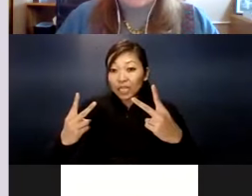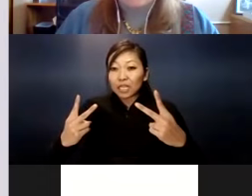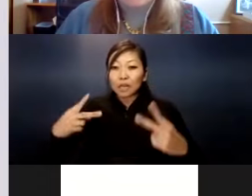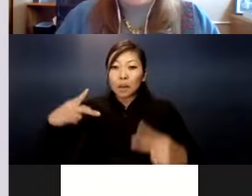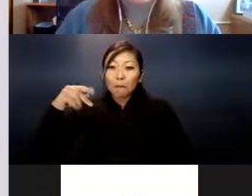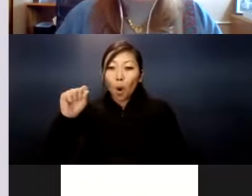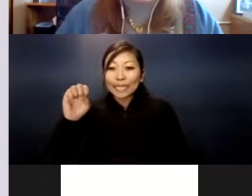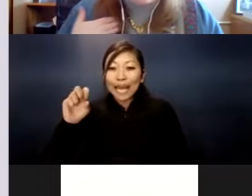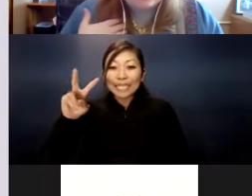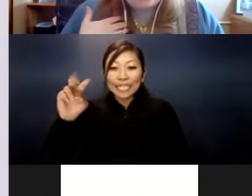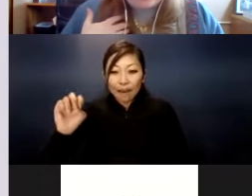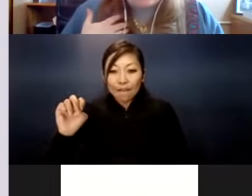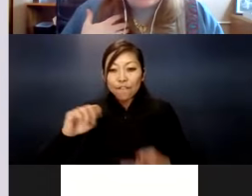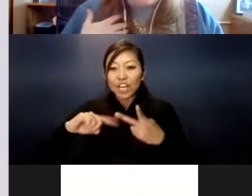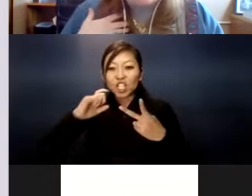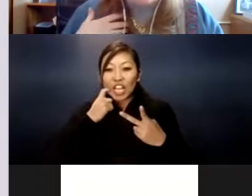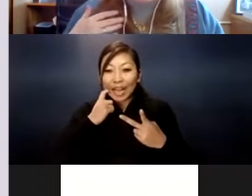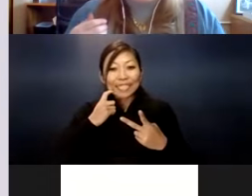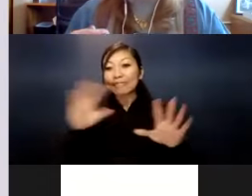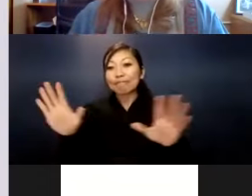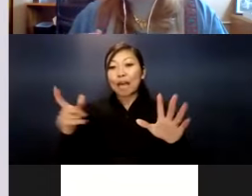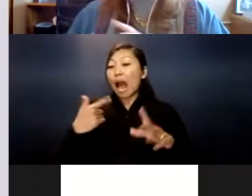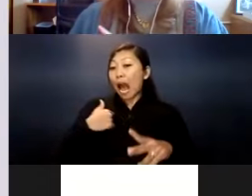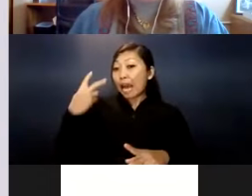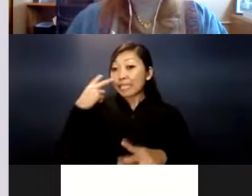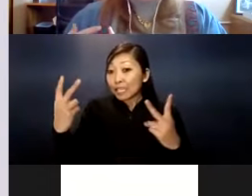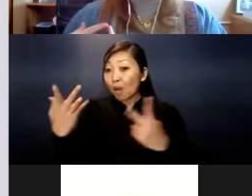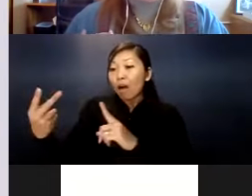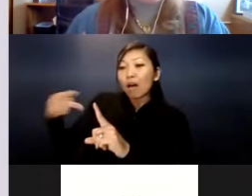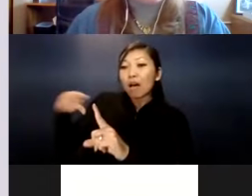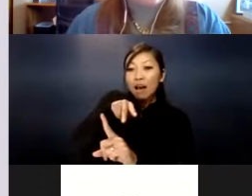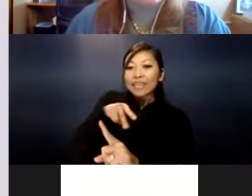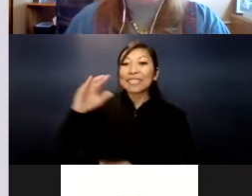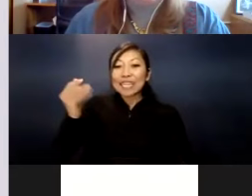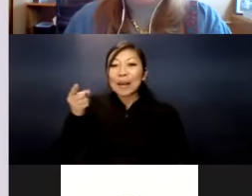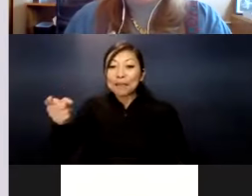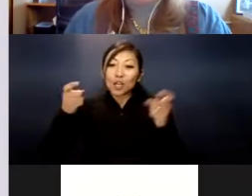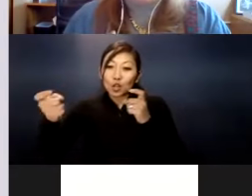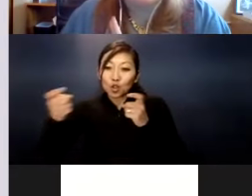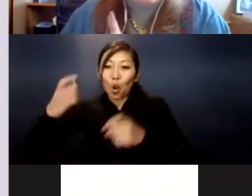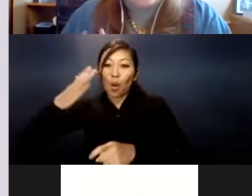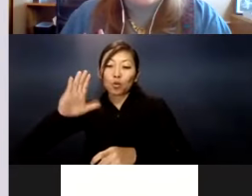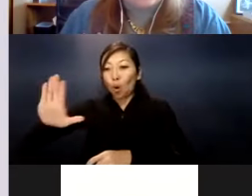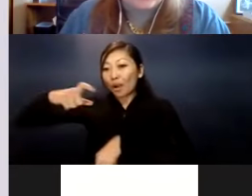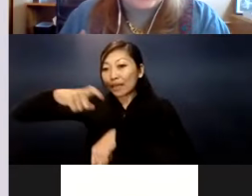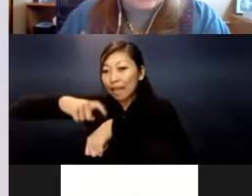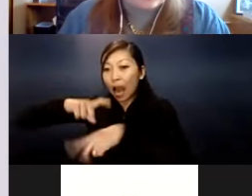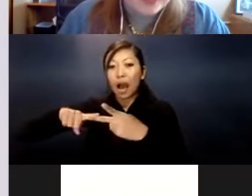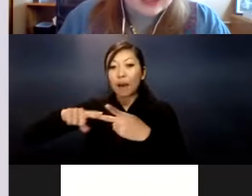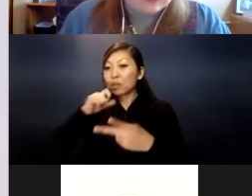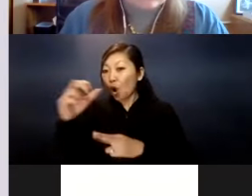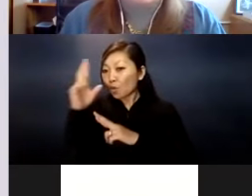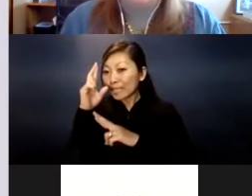and jealous. My perspective is that they're trying to control my time or they don't respect